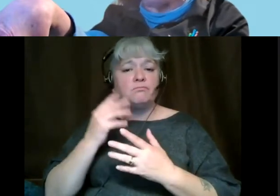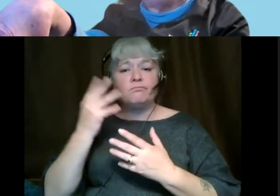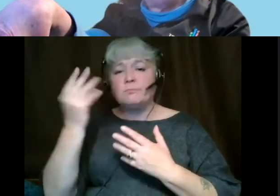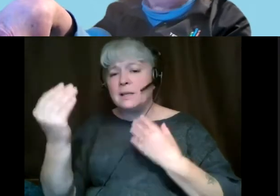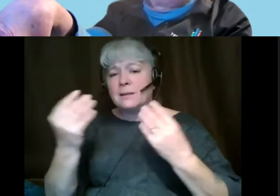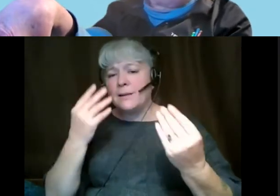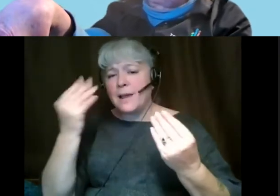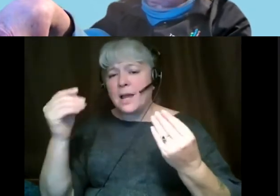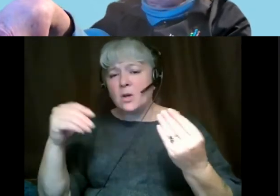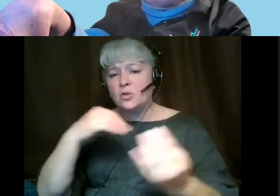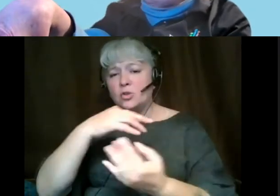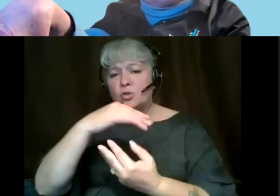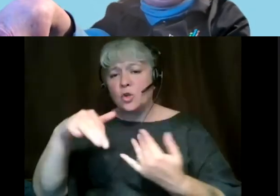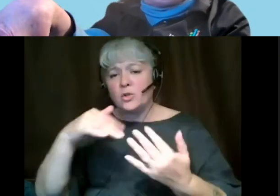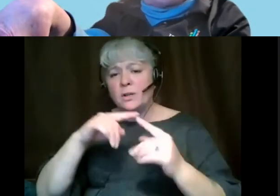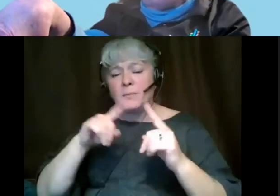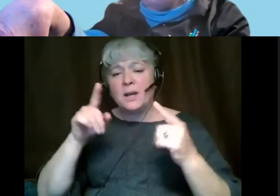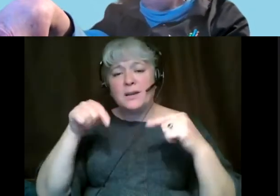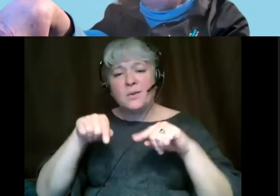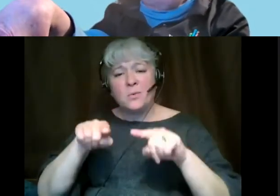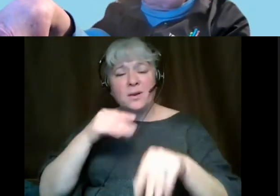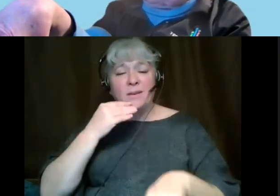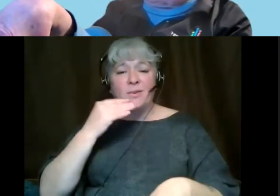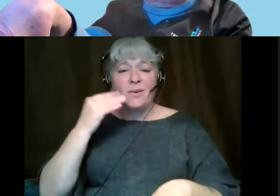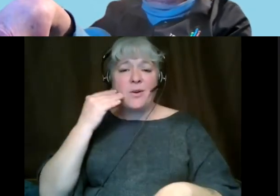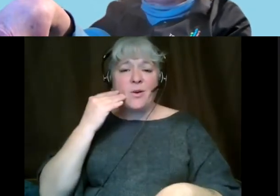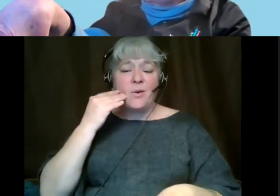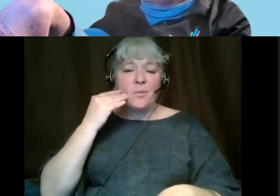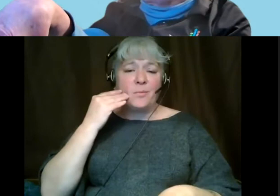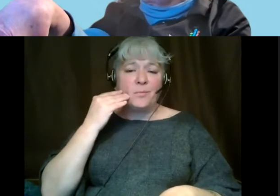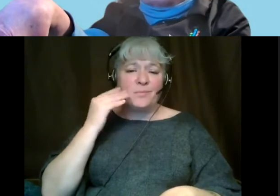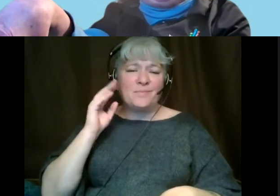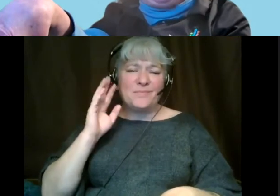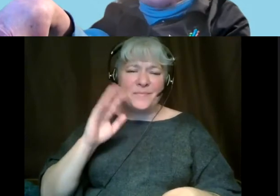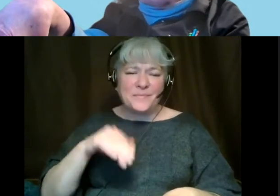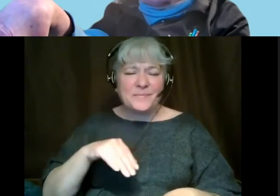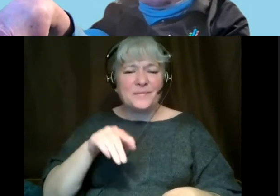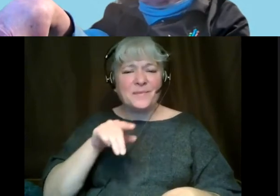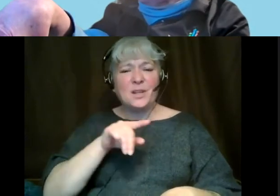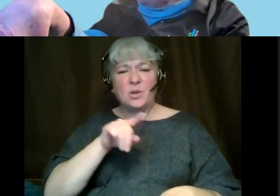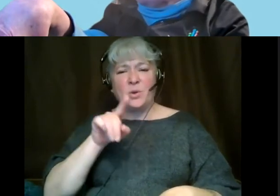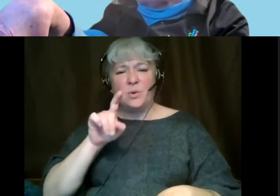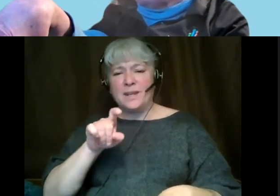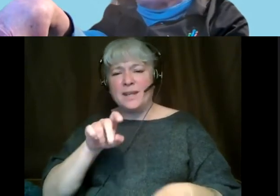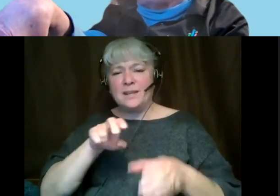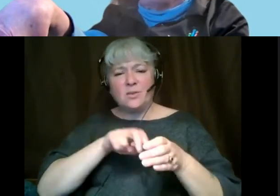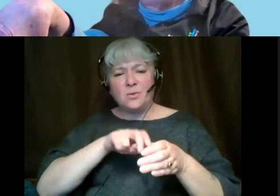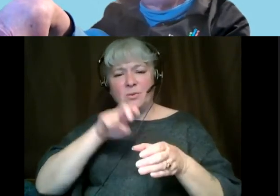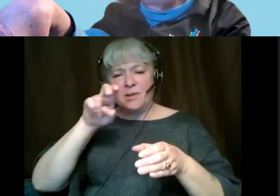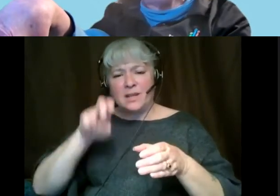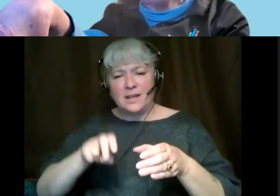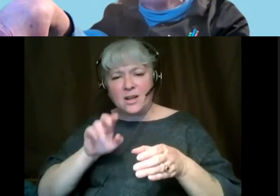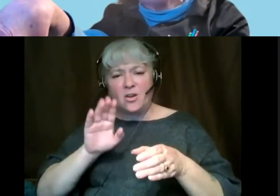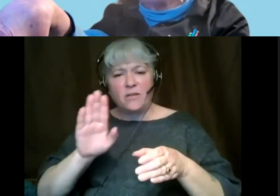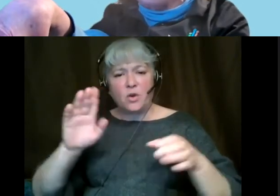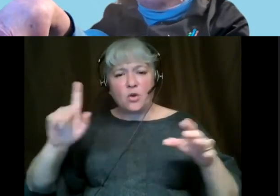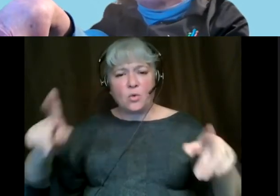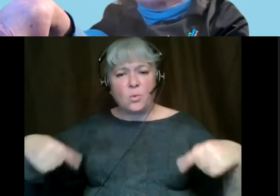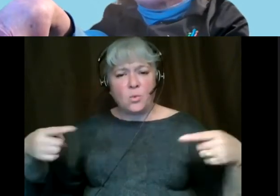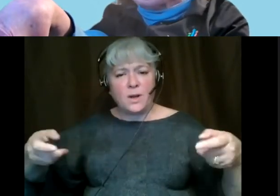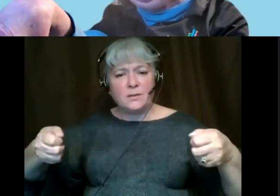socially. But when you're at home, you need to get out of that wheelchair and